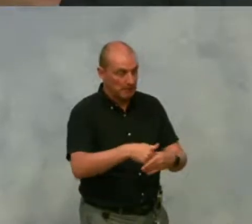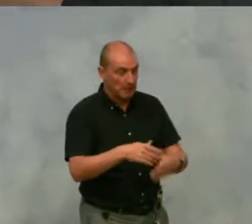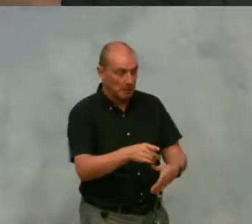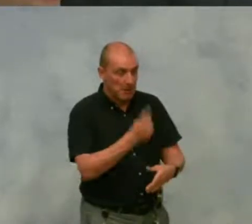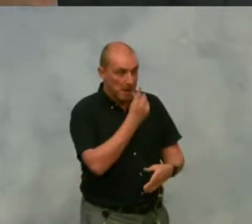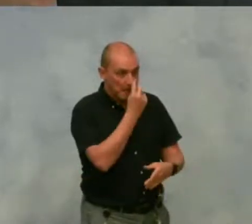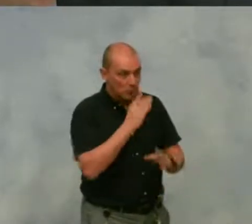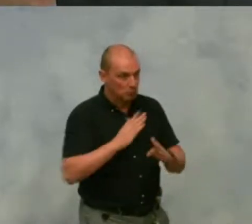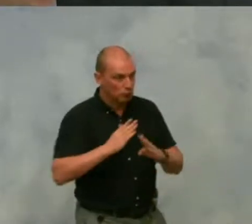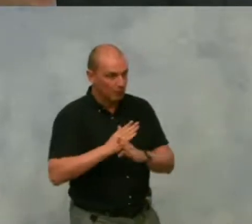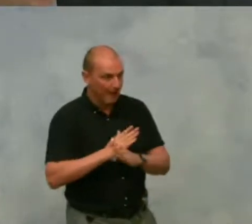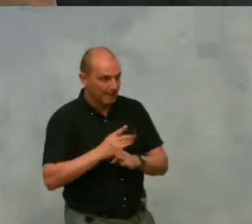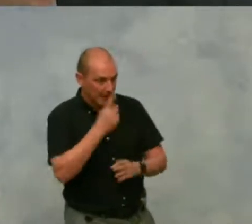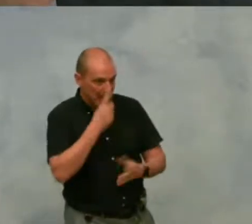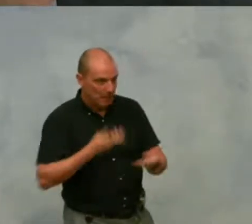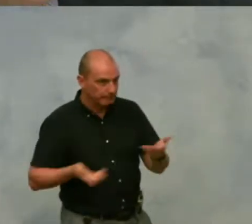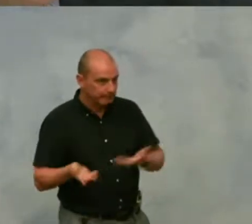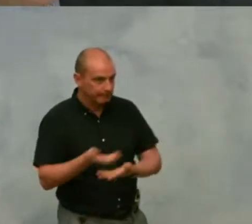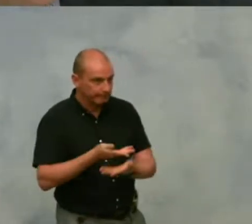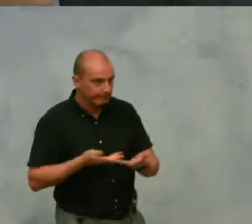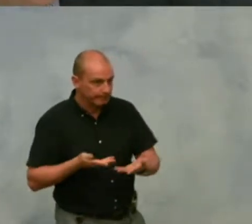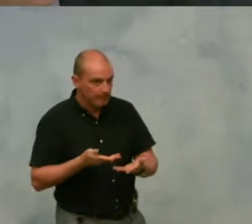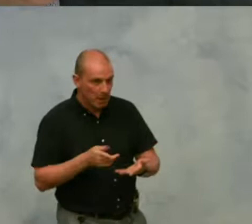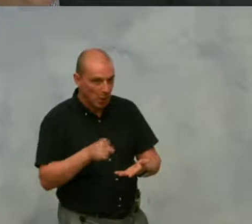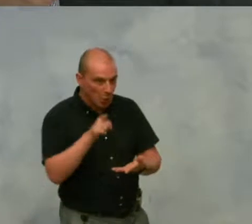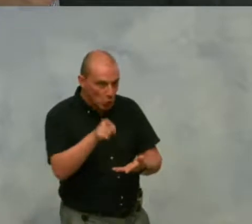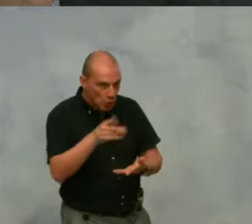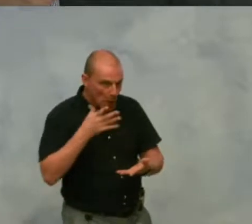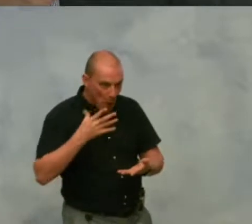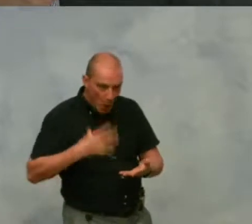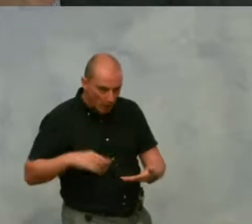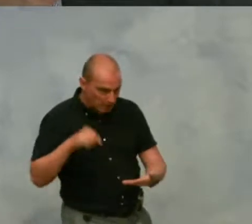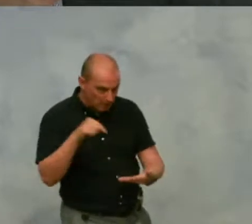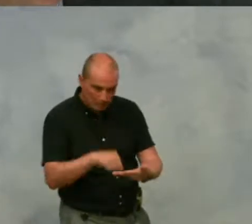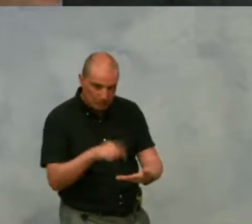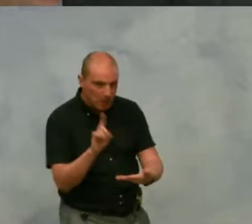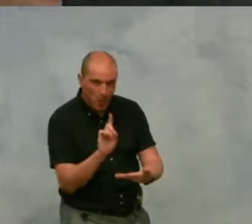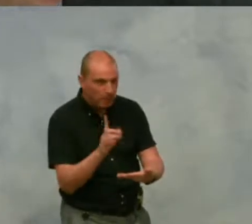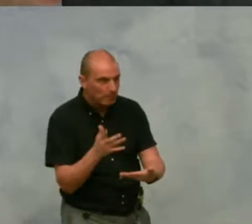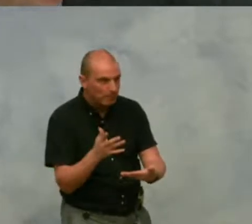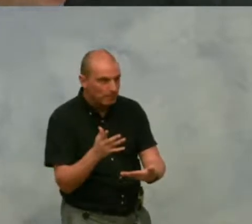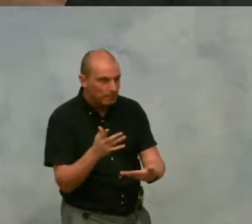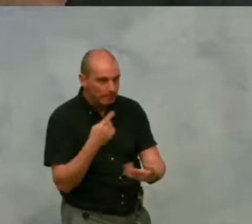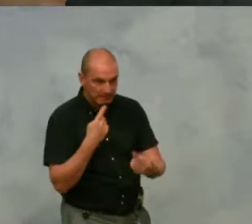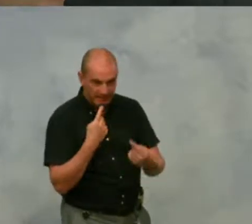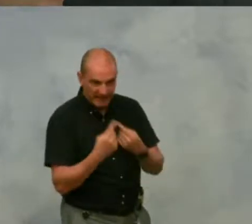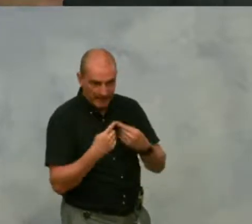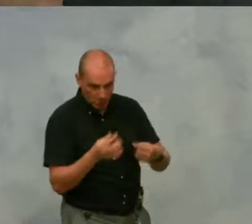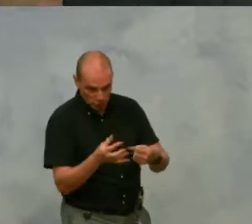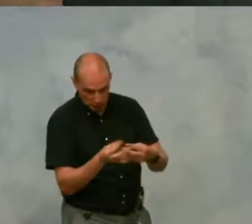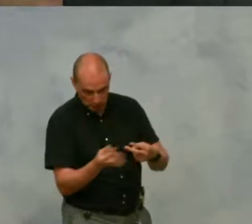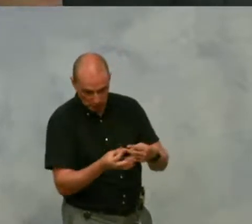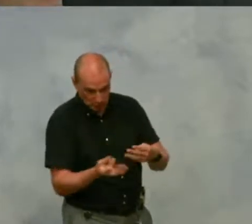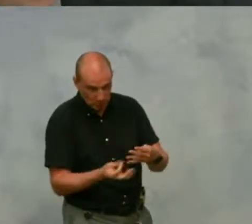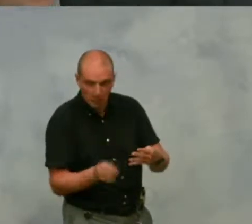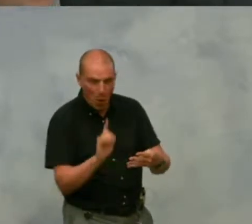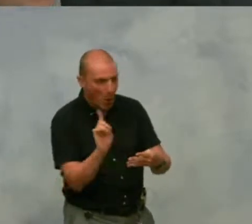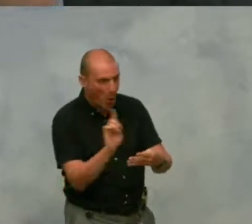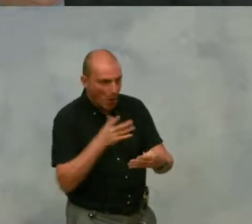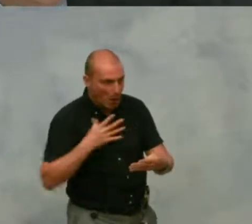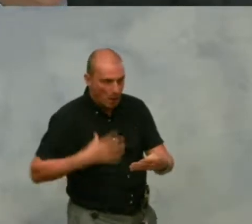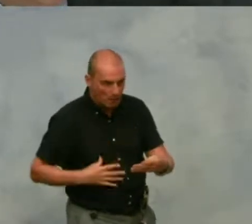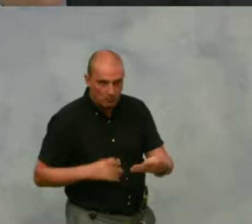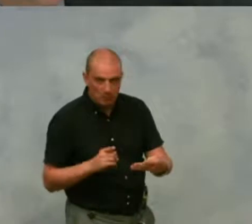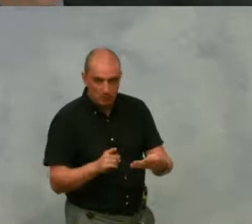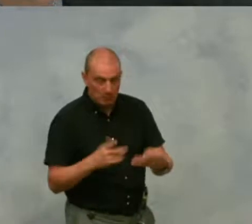the specifics of what you're keen to see reported, right? And we could look at that and how we monitor moving forward. And again, it's up